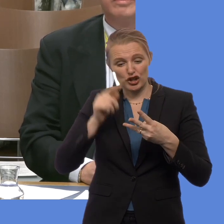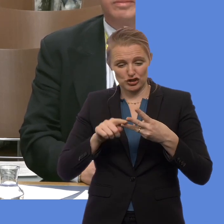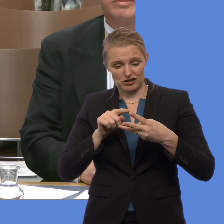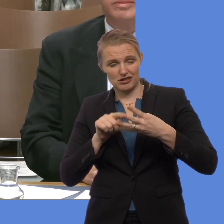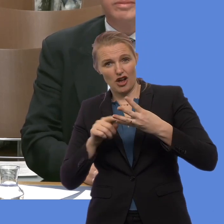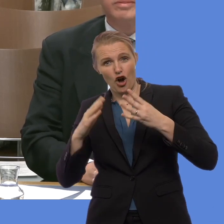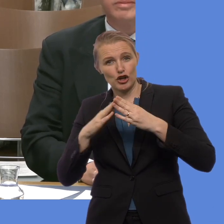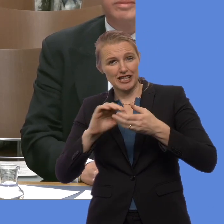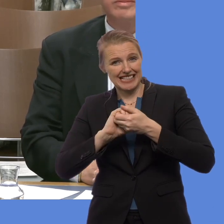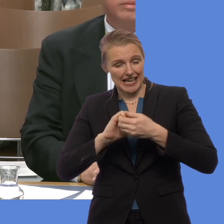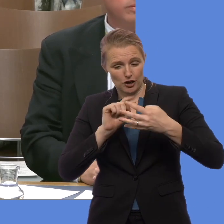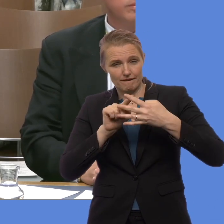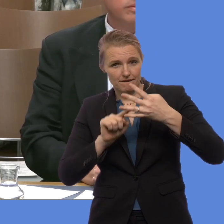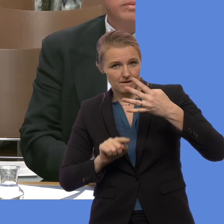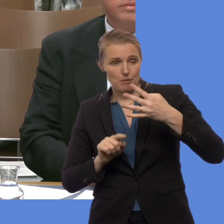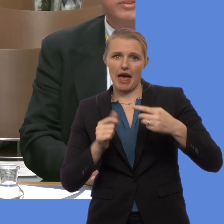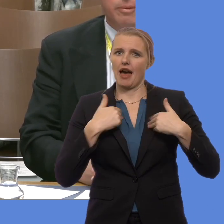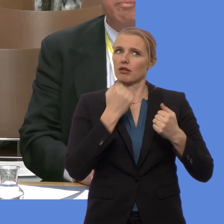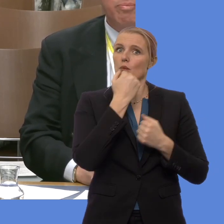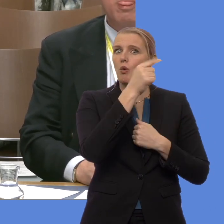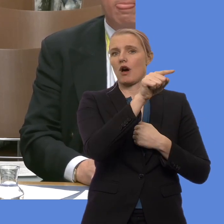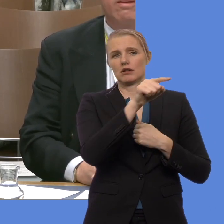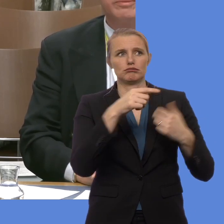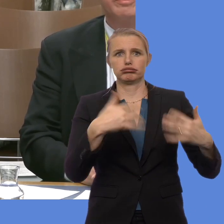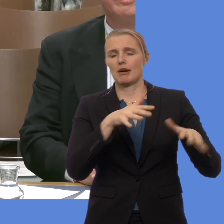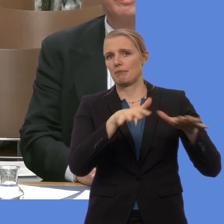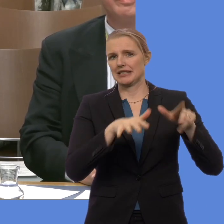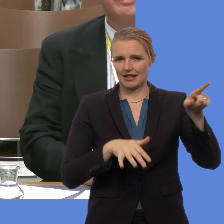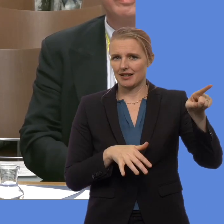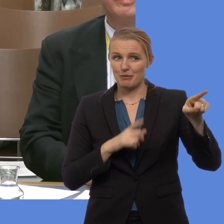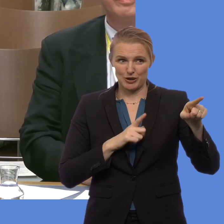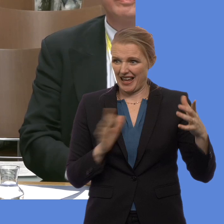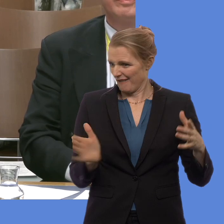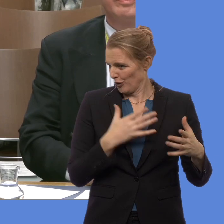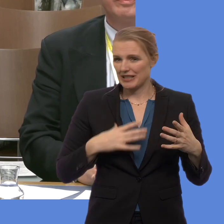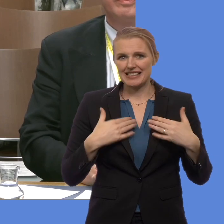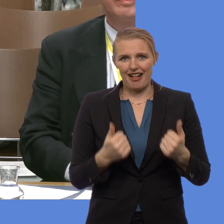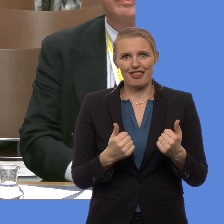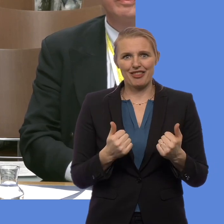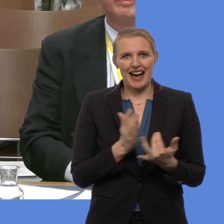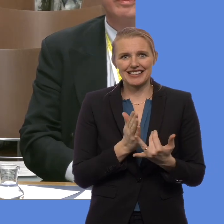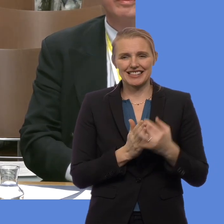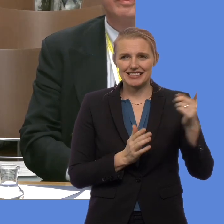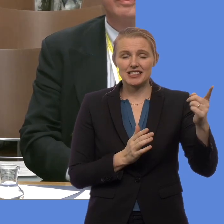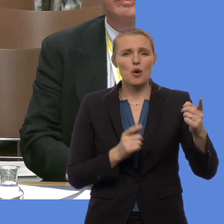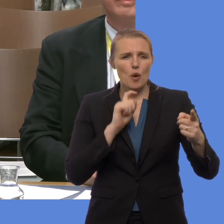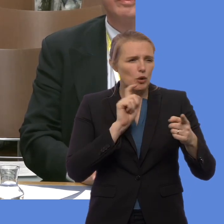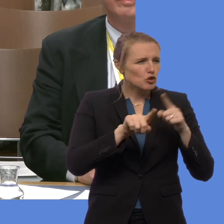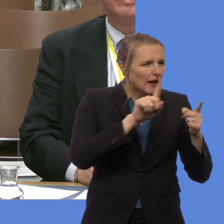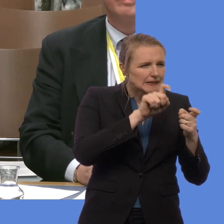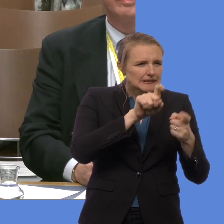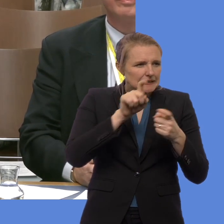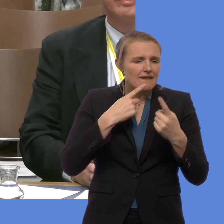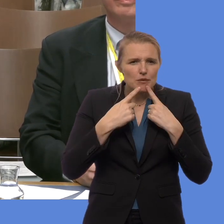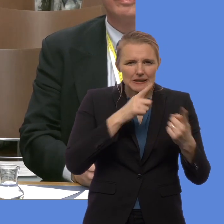housing executive, and that will give us some sort of baseline to go on that we will try to extrapolate figures from.